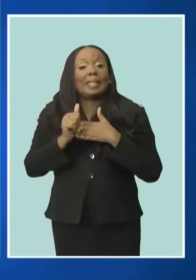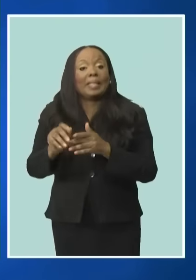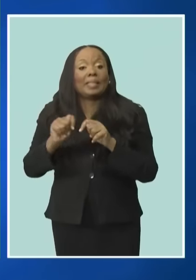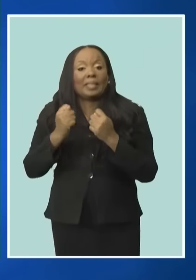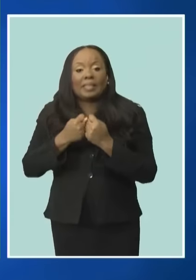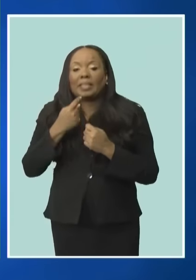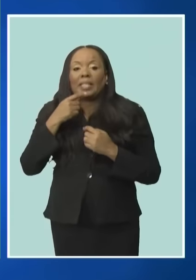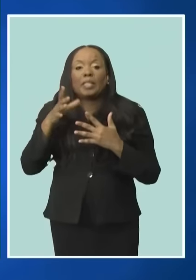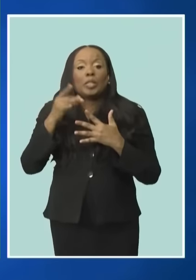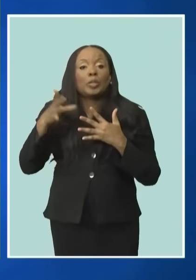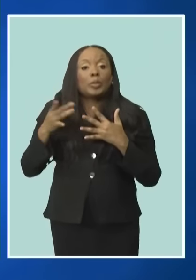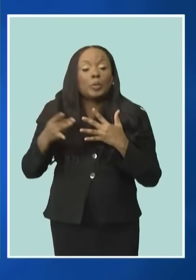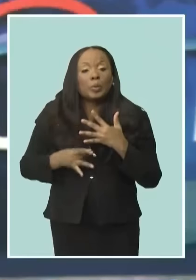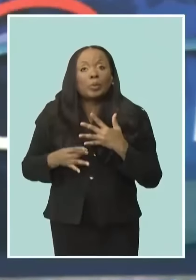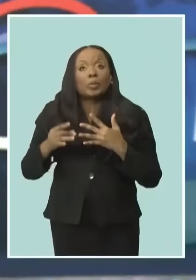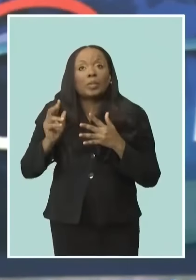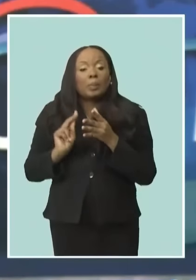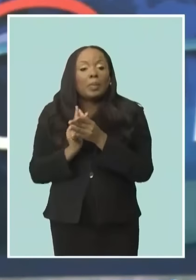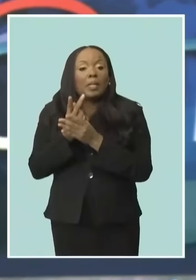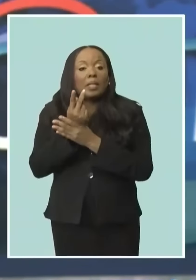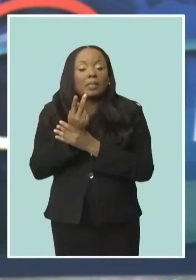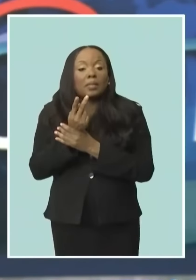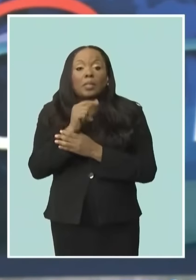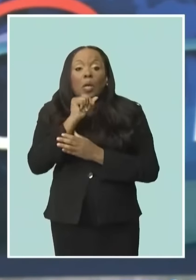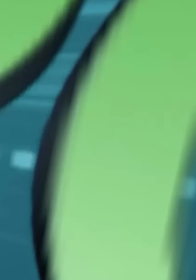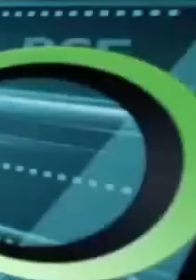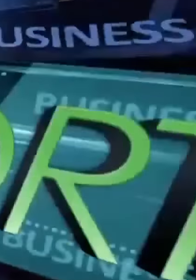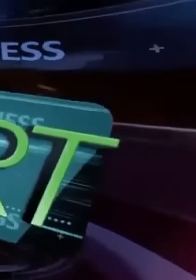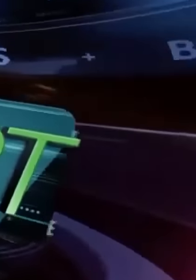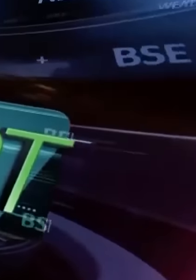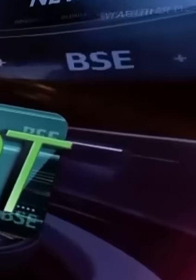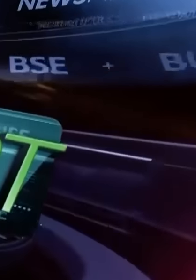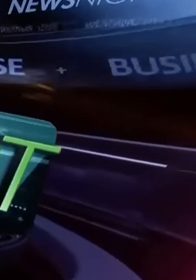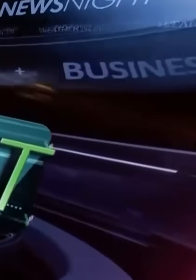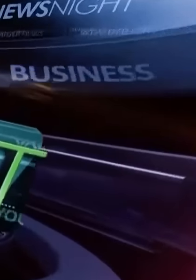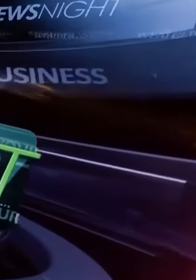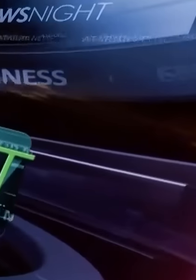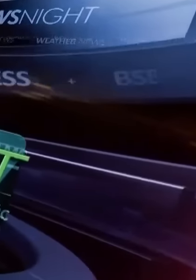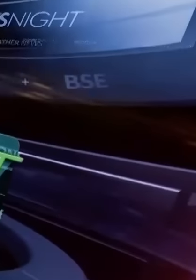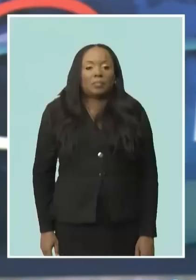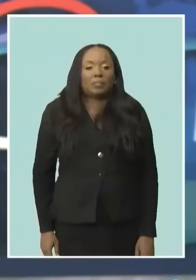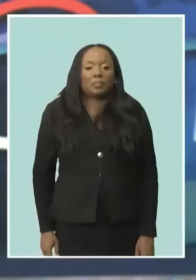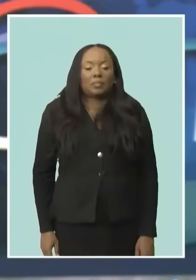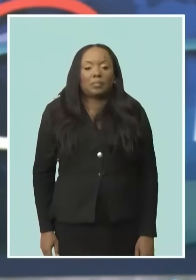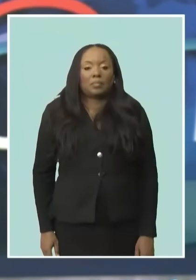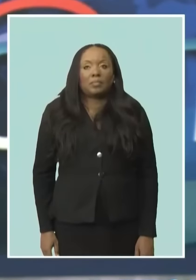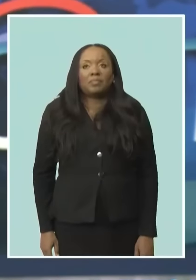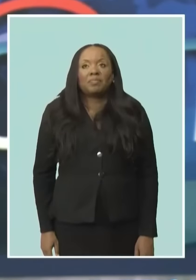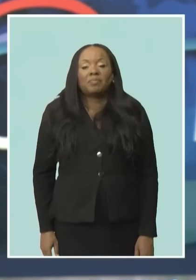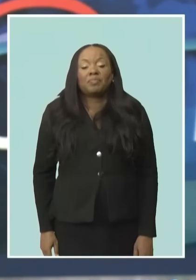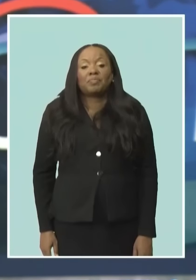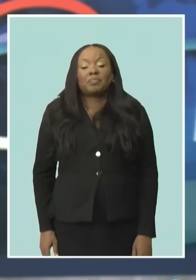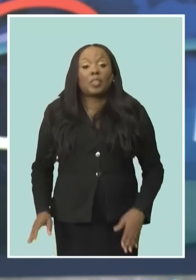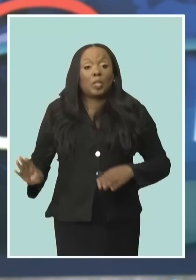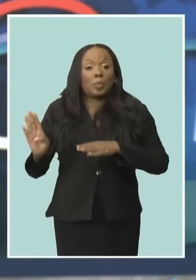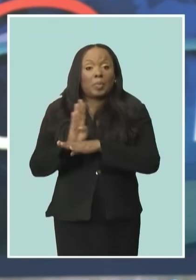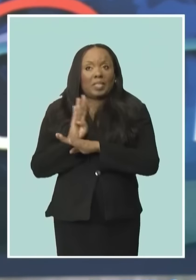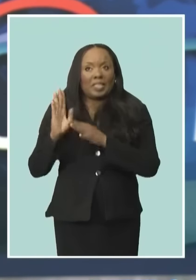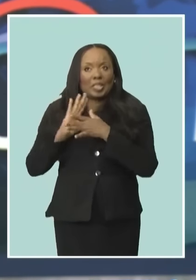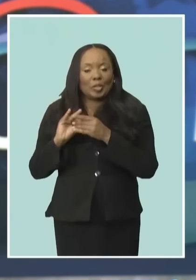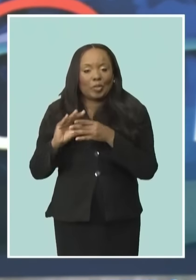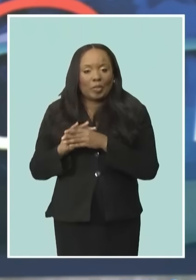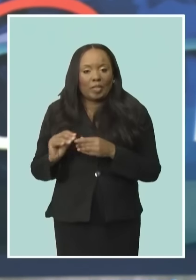just for its beauty, but for its ability to tell a story. In business tonight, we're hearing